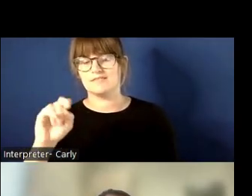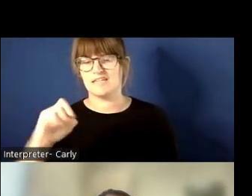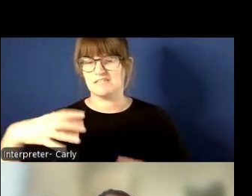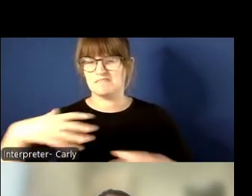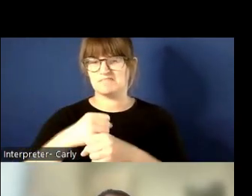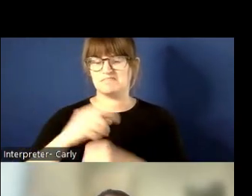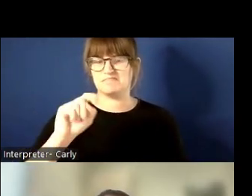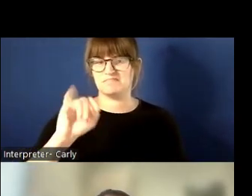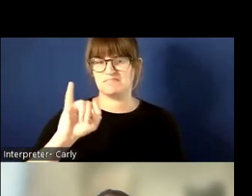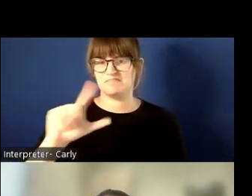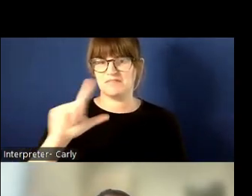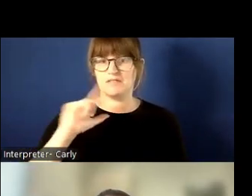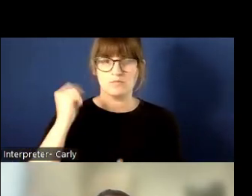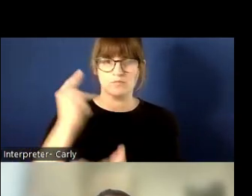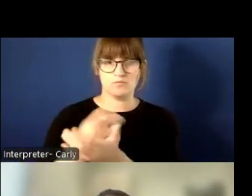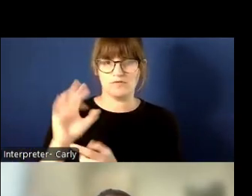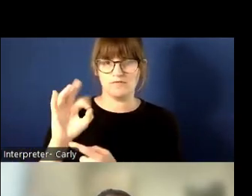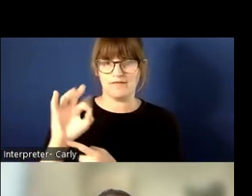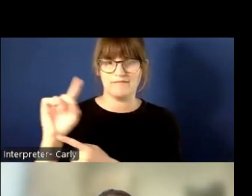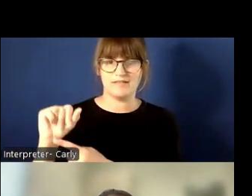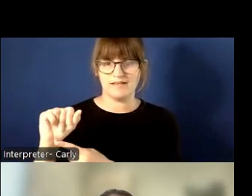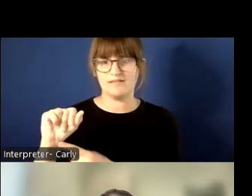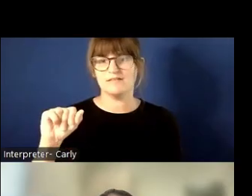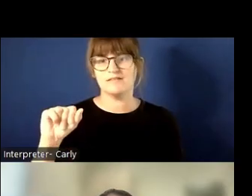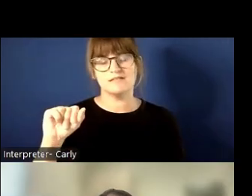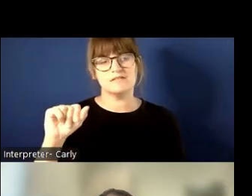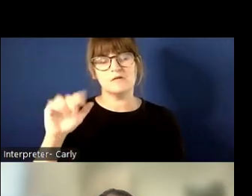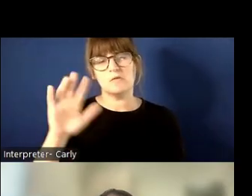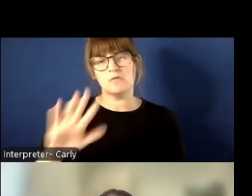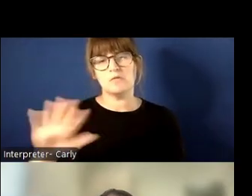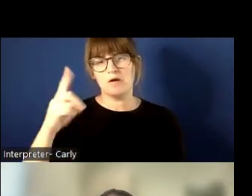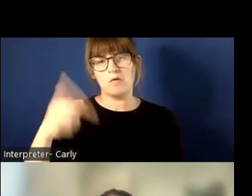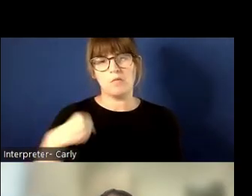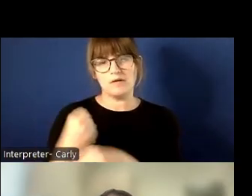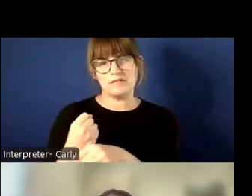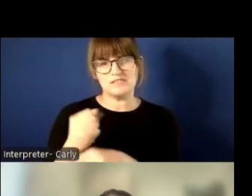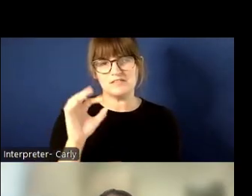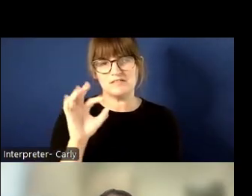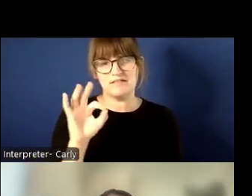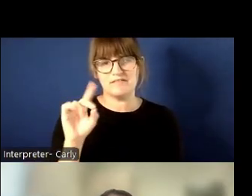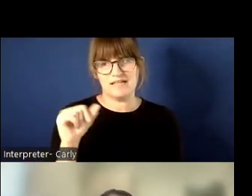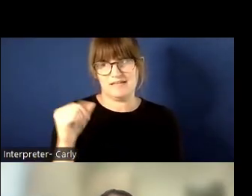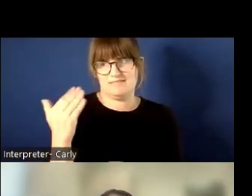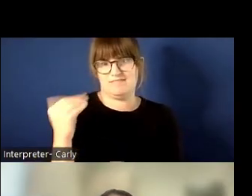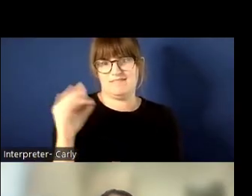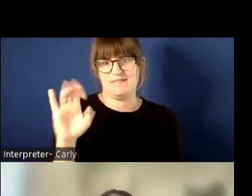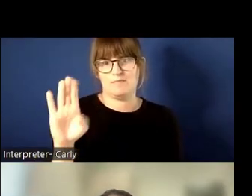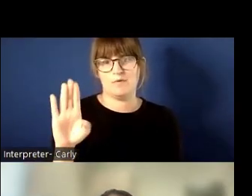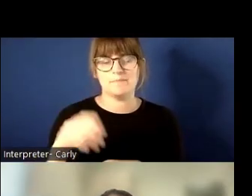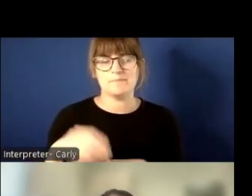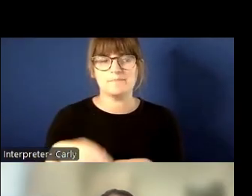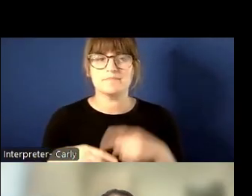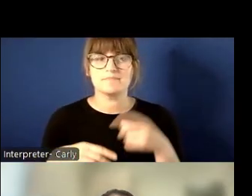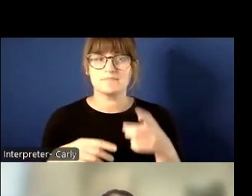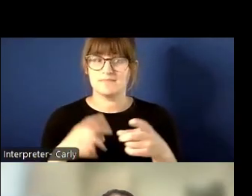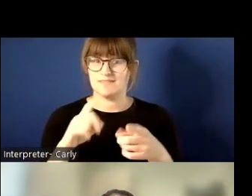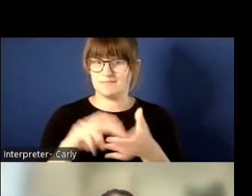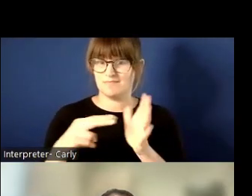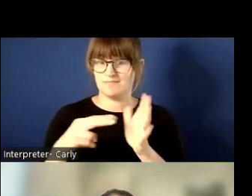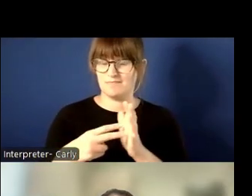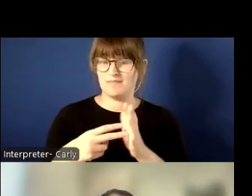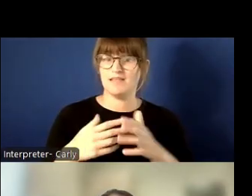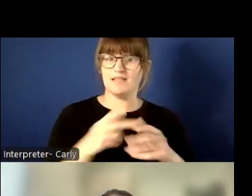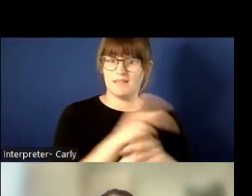FDA only since February 2024, so just over a year. So how this works is that the tumor sample is isolated from the patient. The